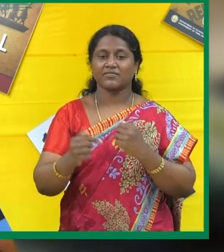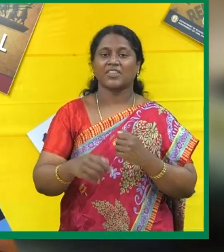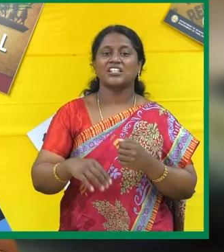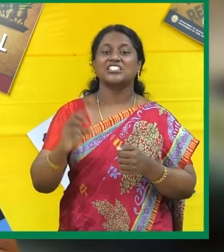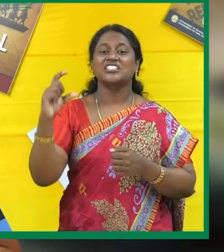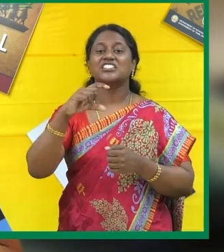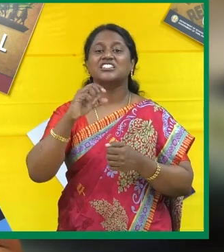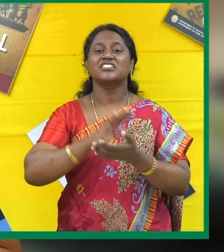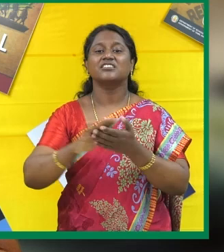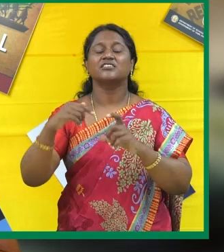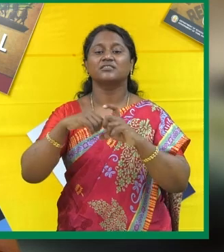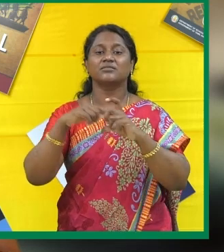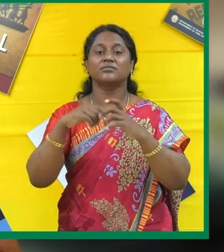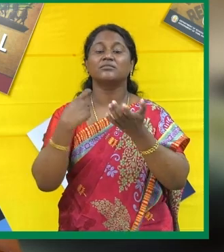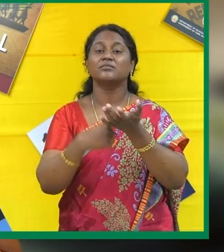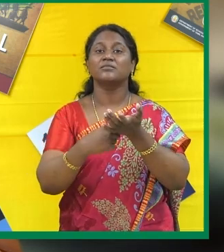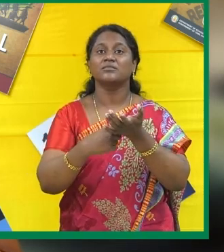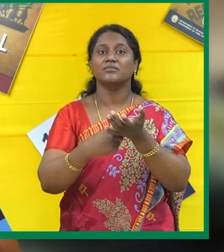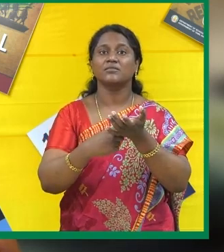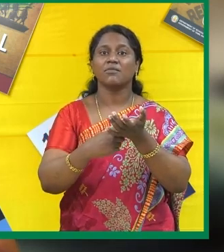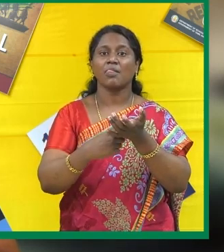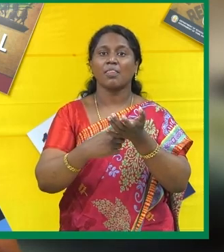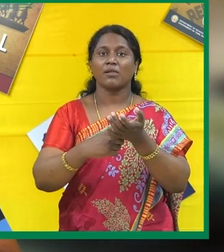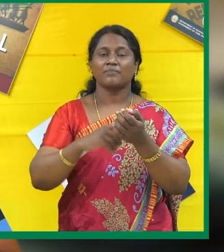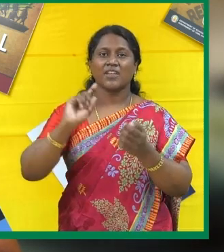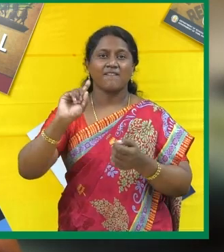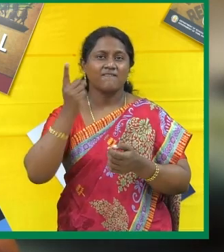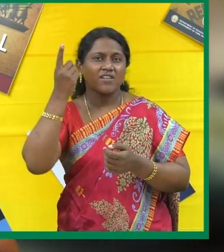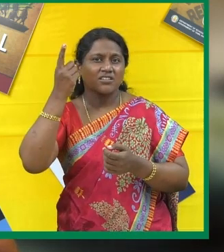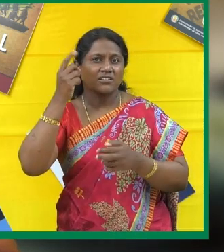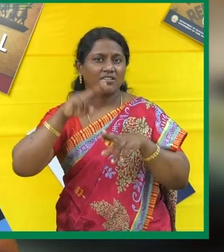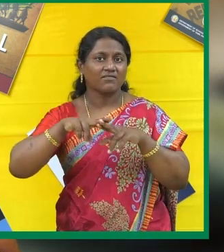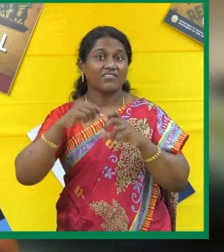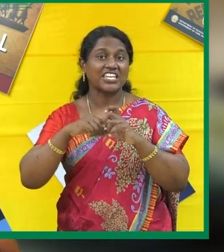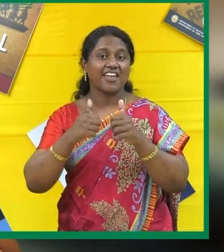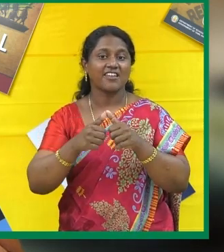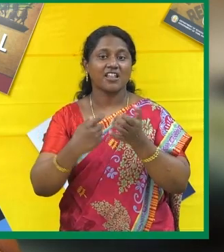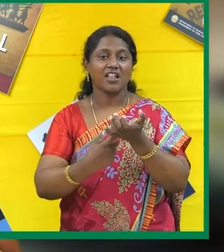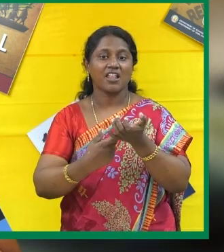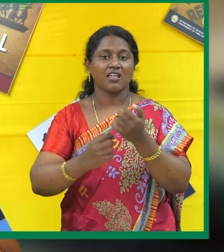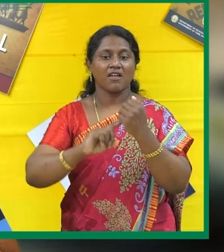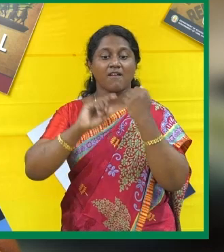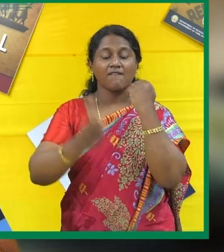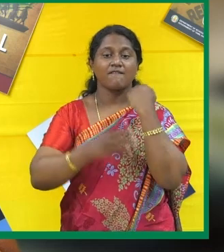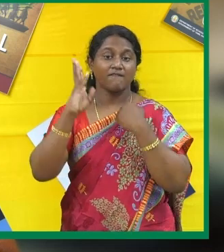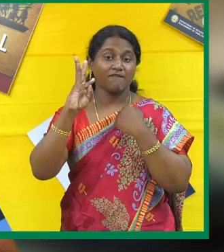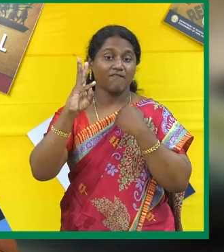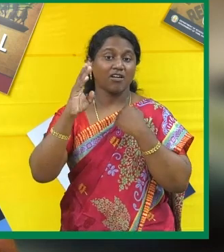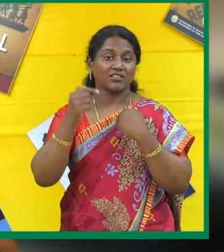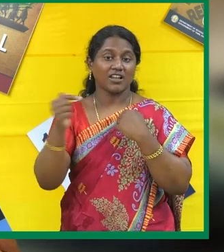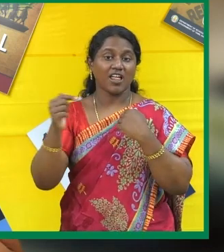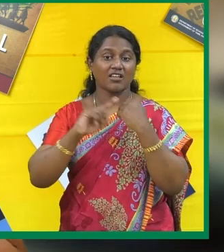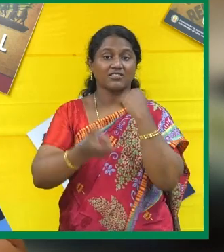cheer. What is the first line, last word? Fear. Then fourth line, last word,